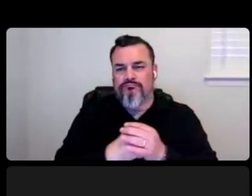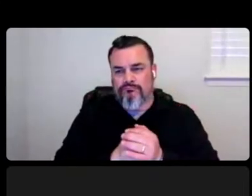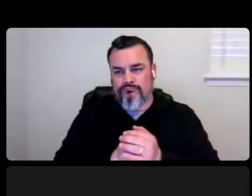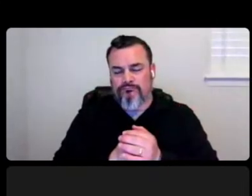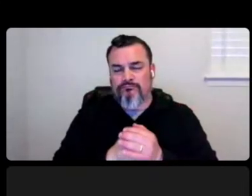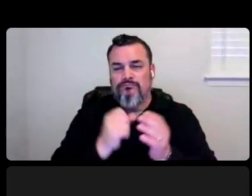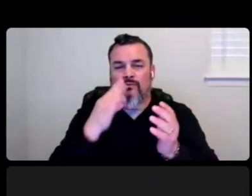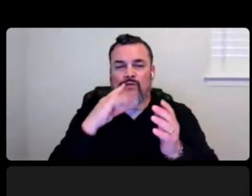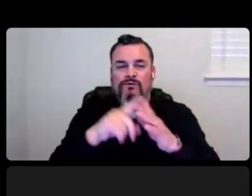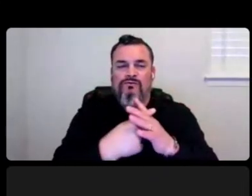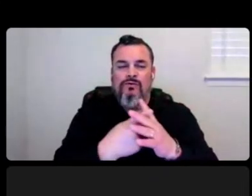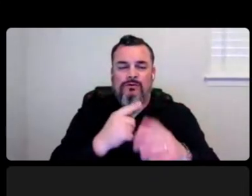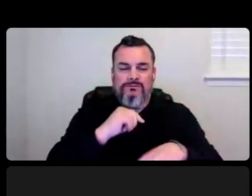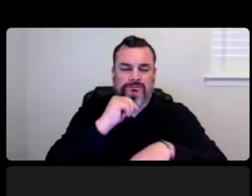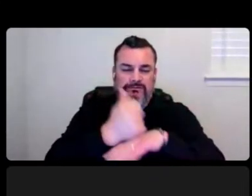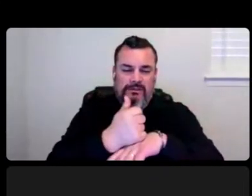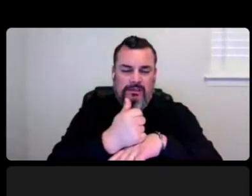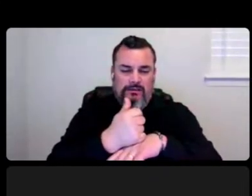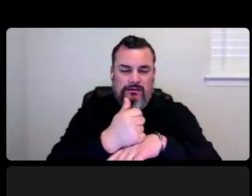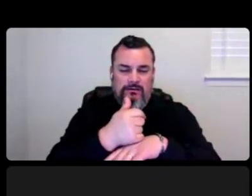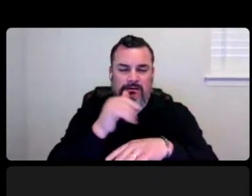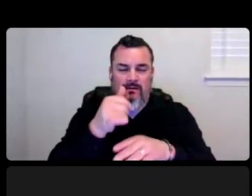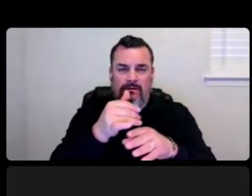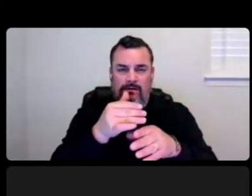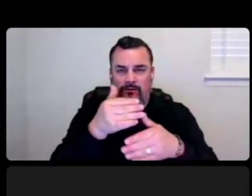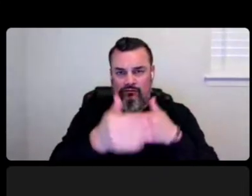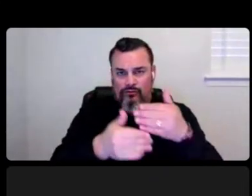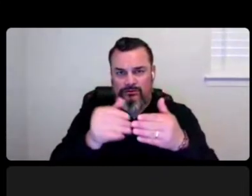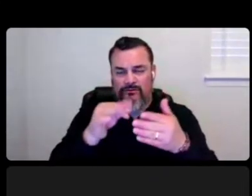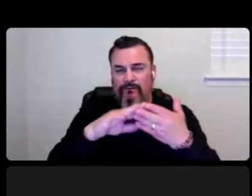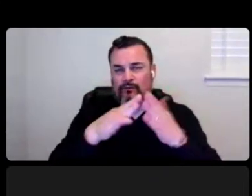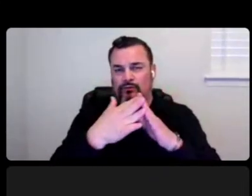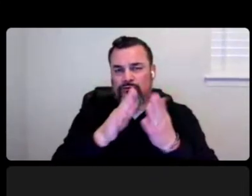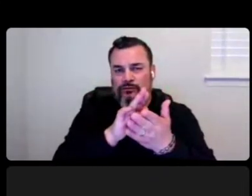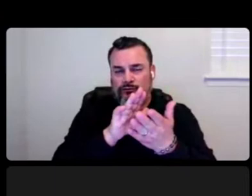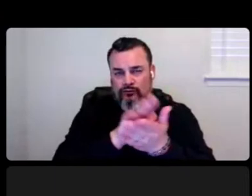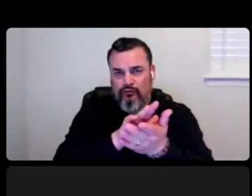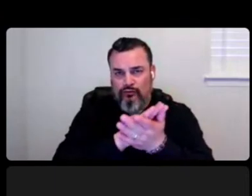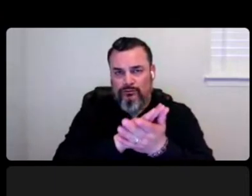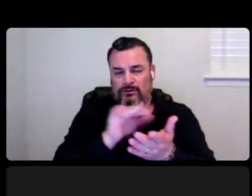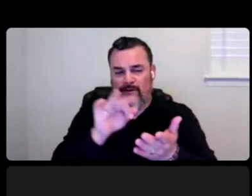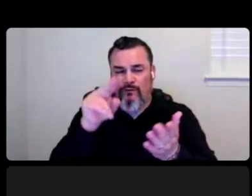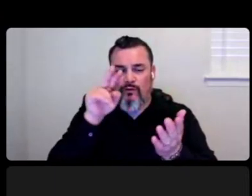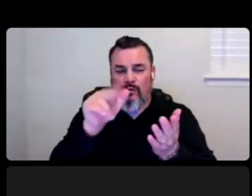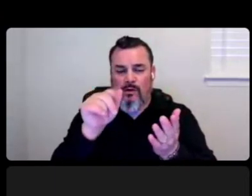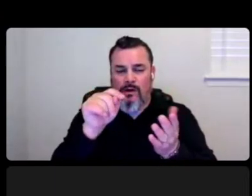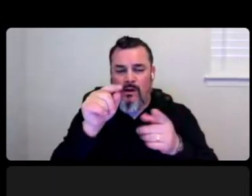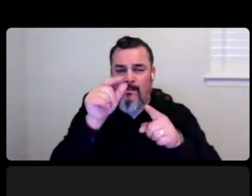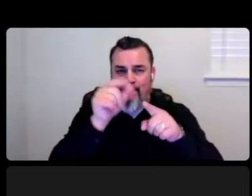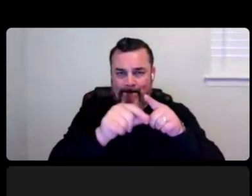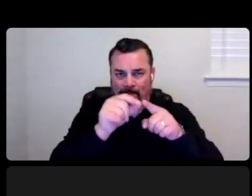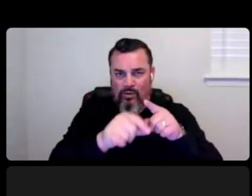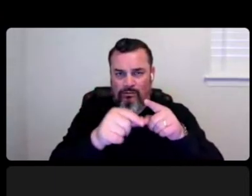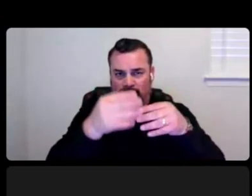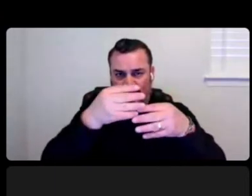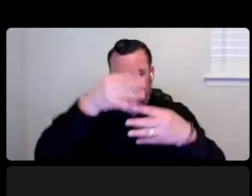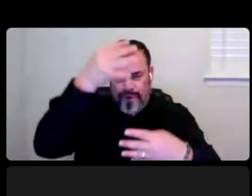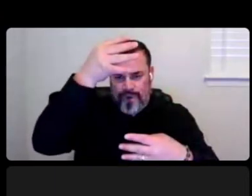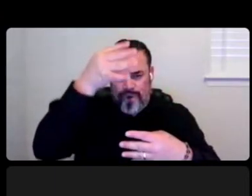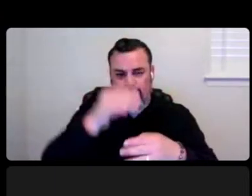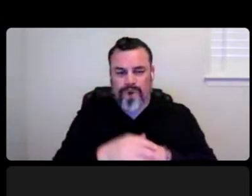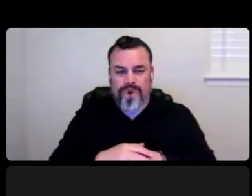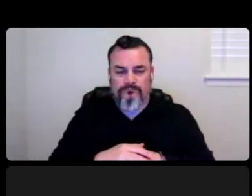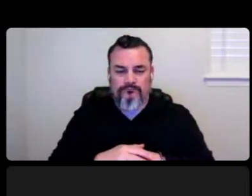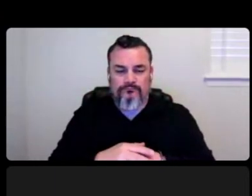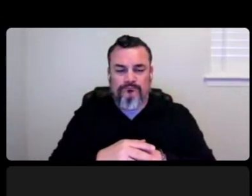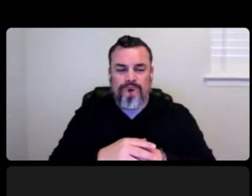So we'll start with setting the direction for the community schools. And if you look at the bullets that fall under there,